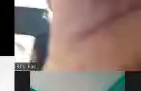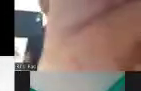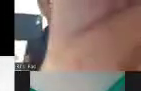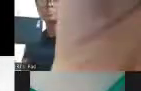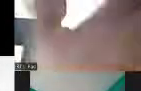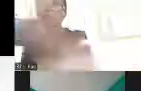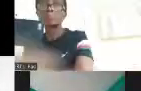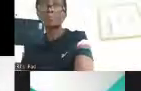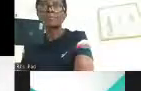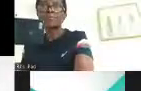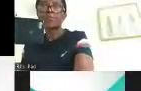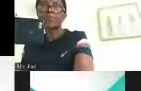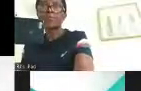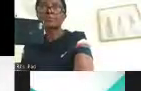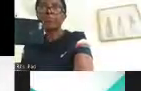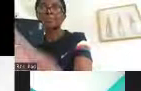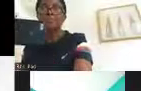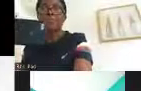How many seconds, Ebele?